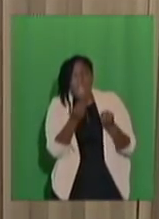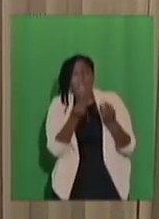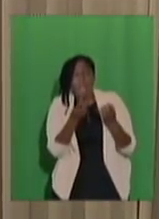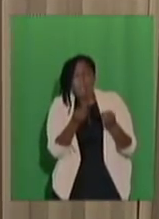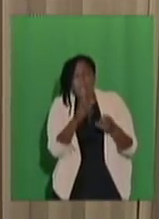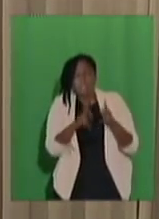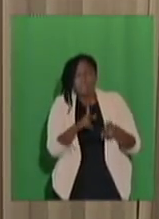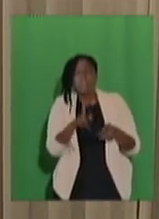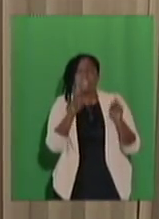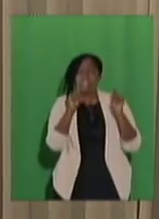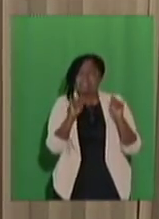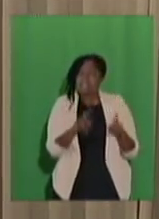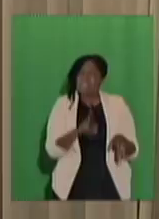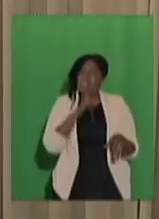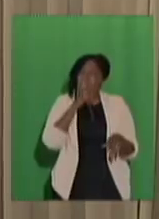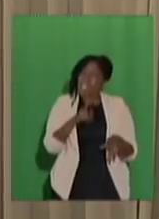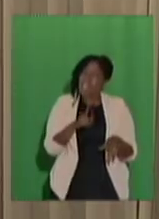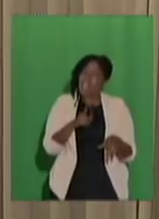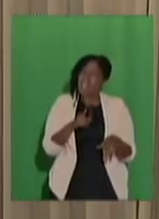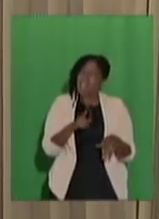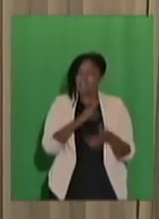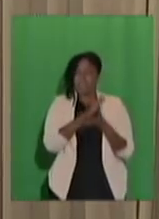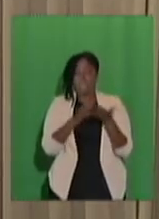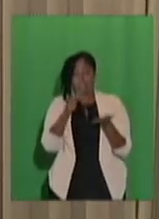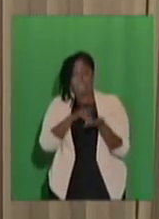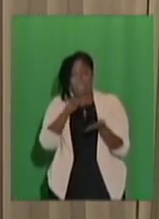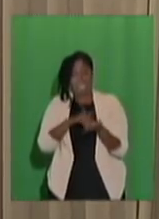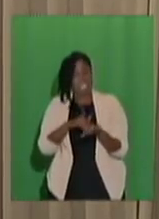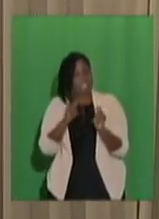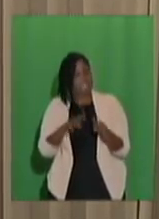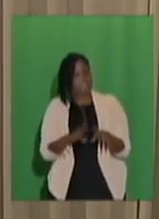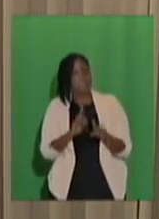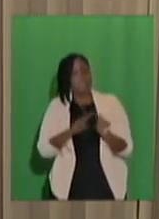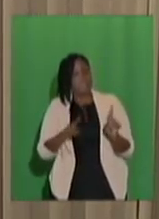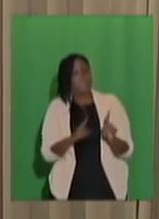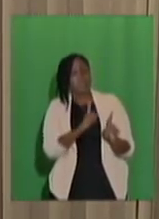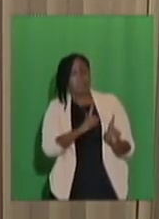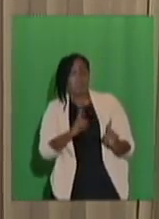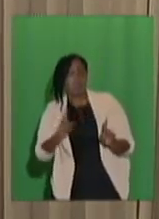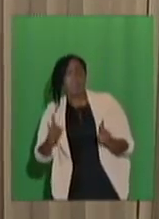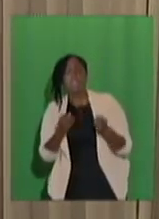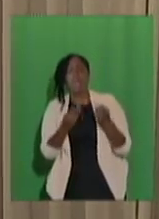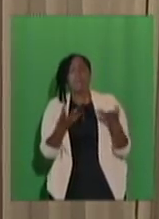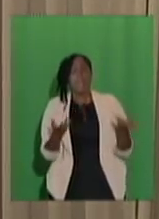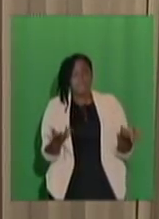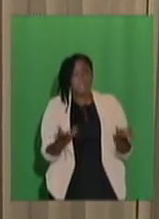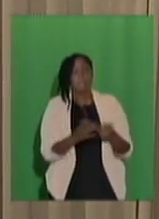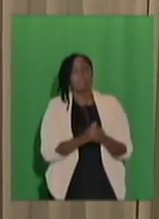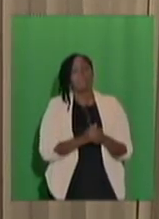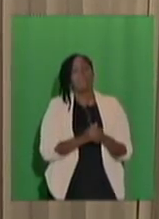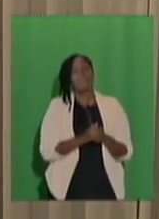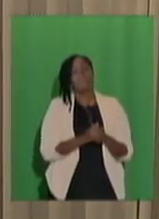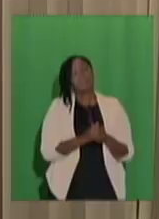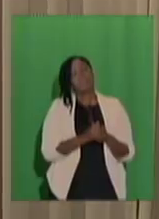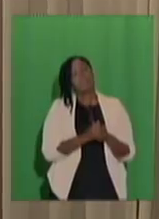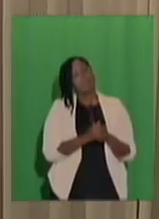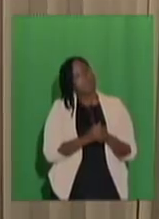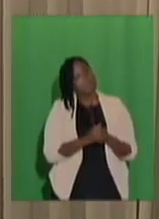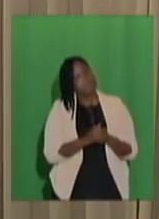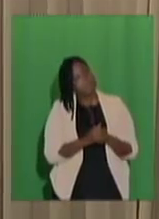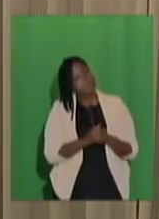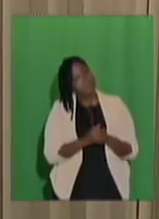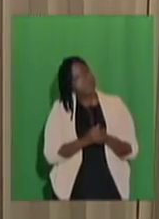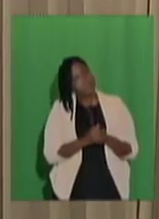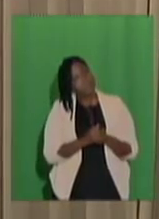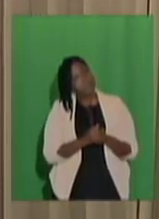PCR machines, which you know should have been available, if you could explain the reason for the delay. Right. So in terms of so far, we test